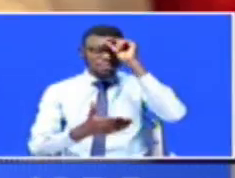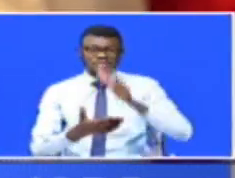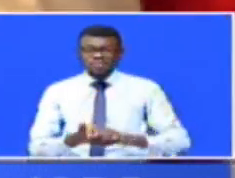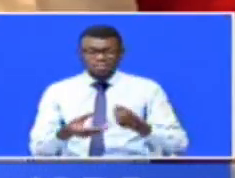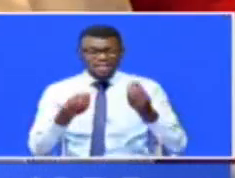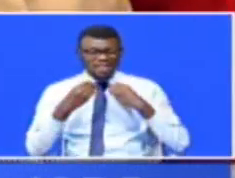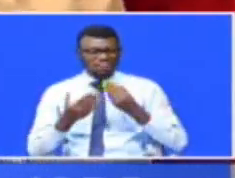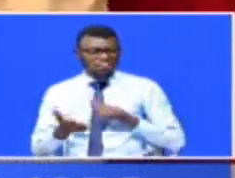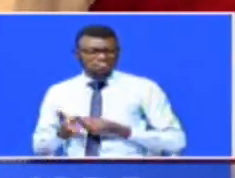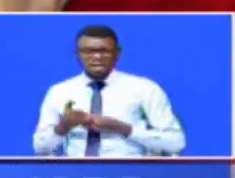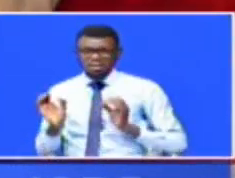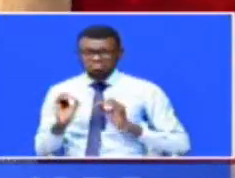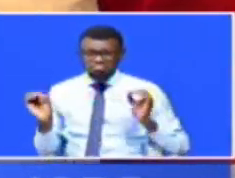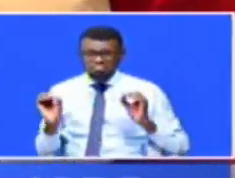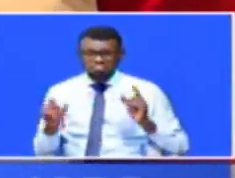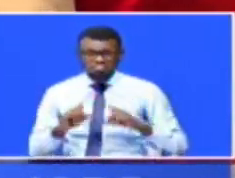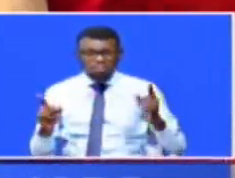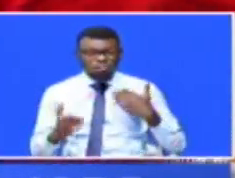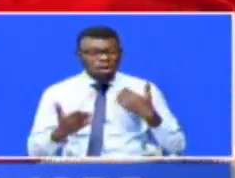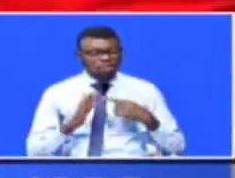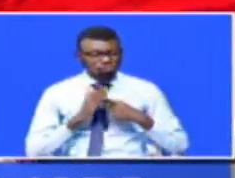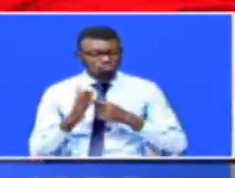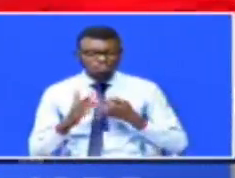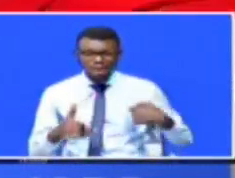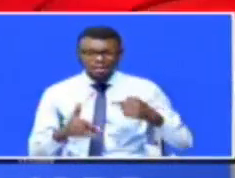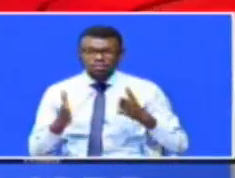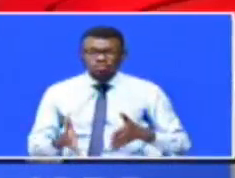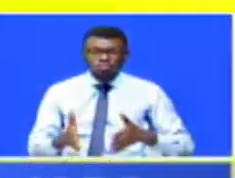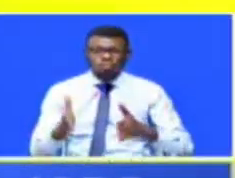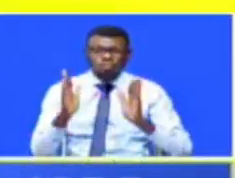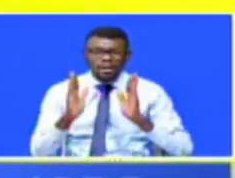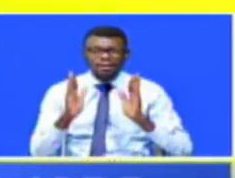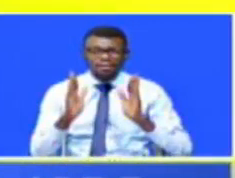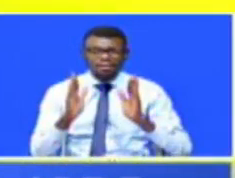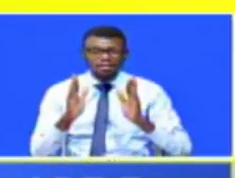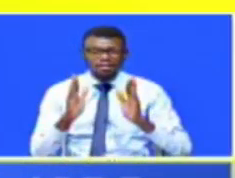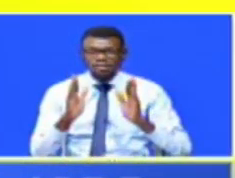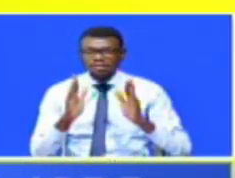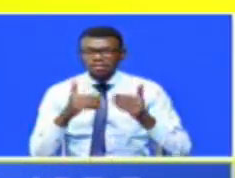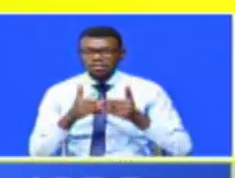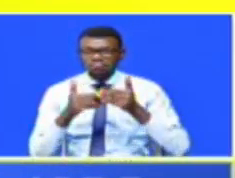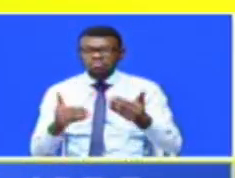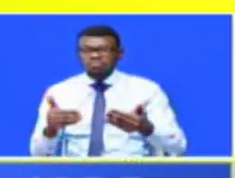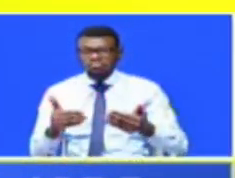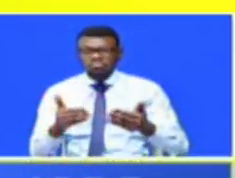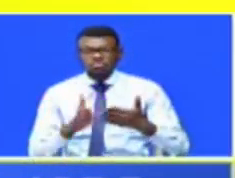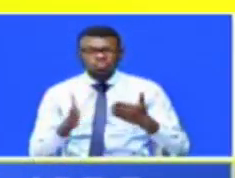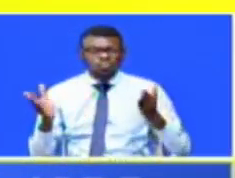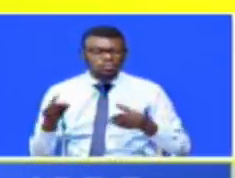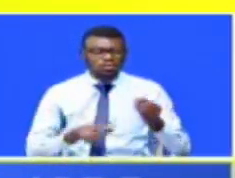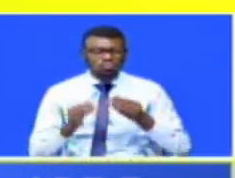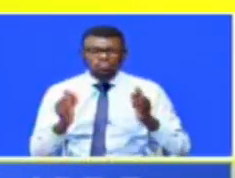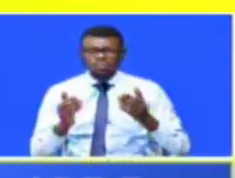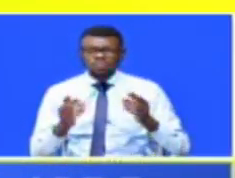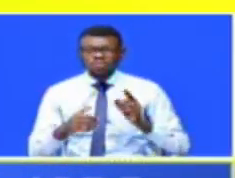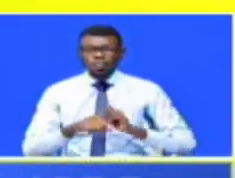is simply a roadmap. Tell us when we are going to reopen. Tell us when we